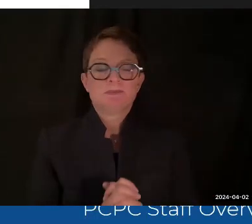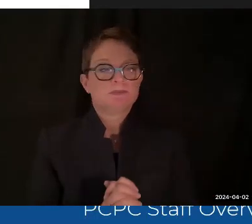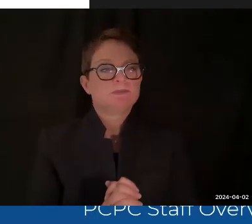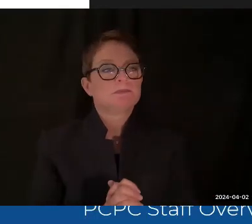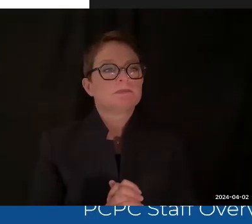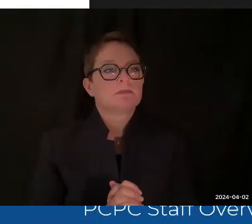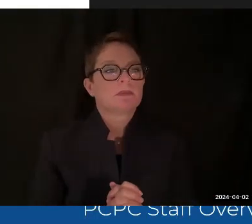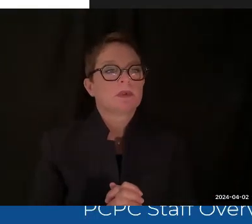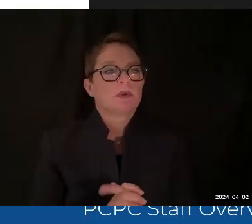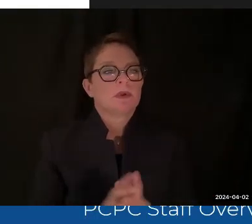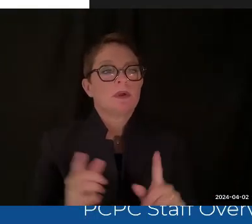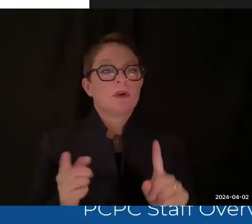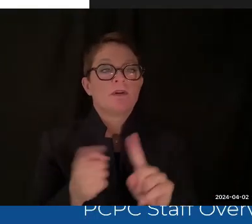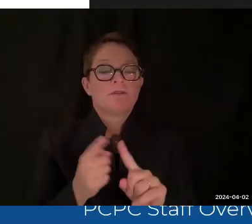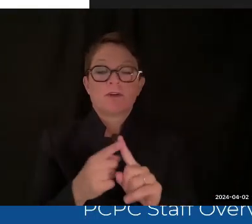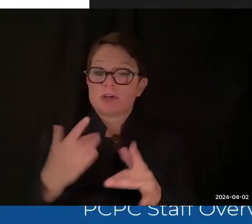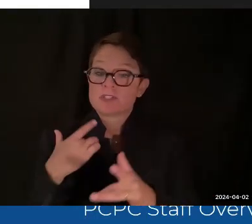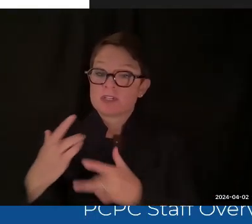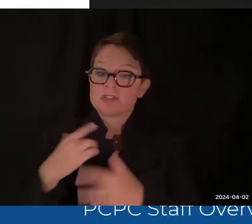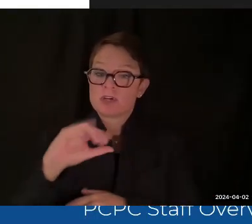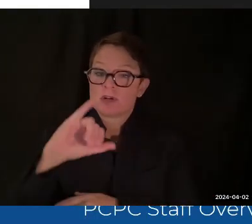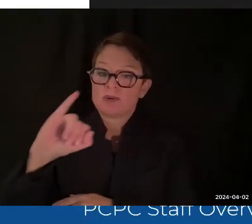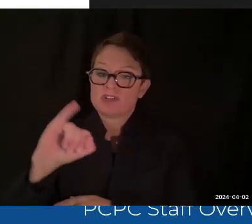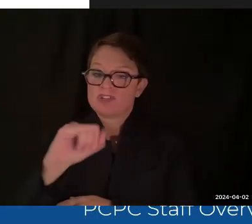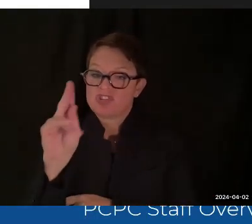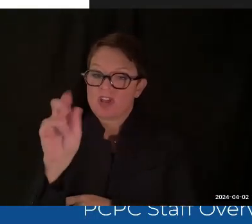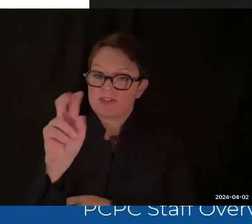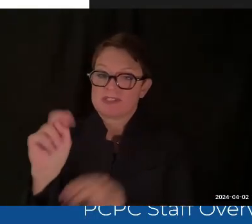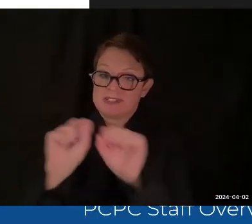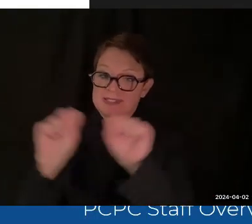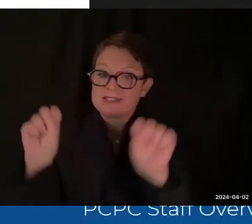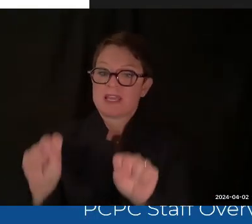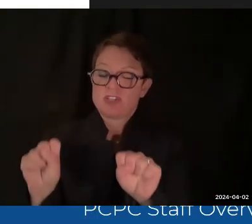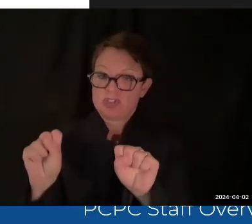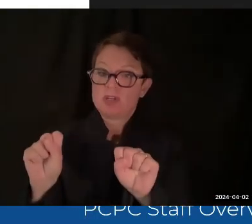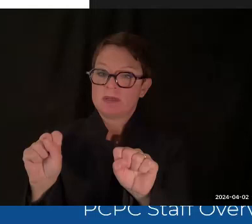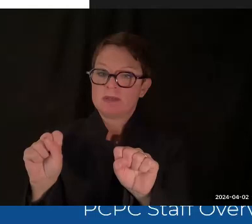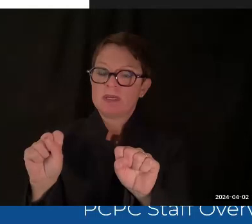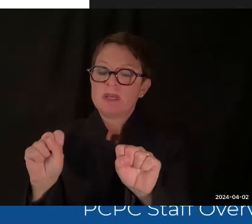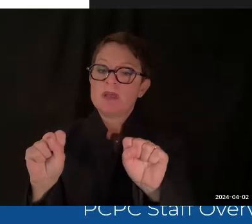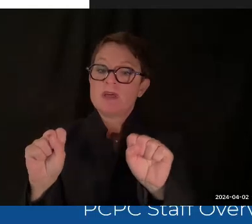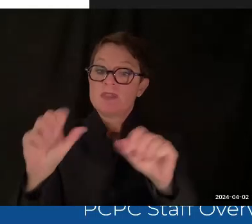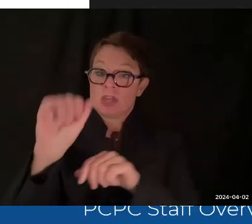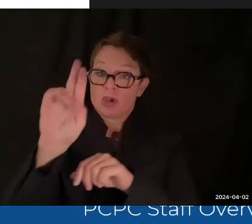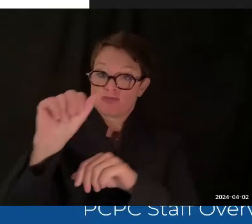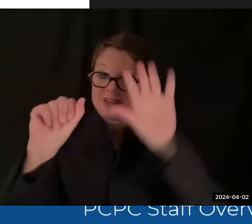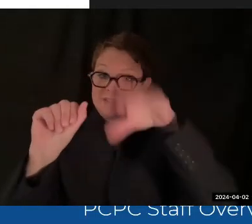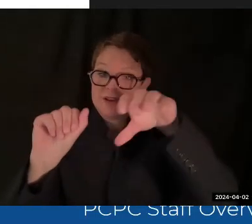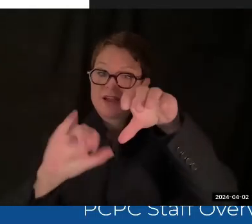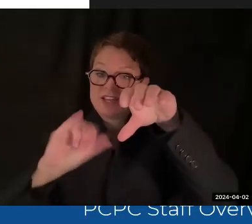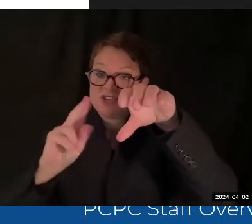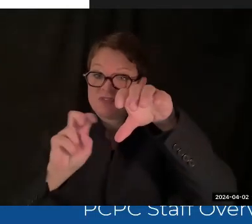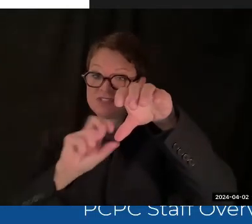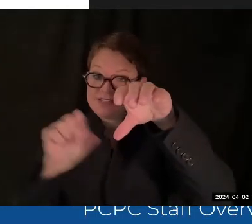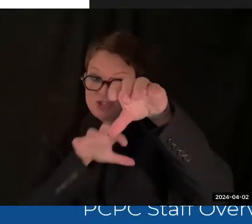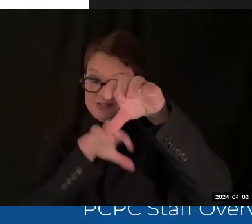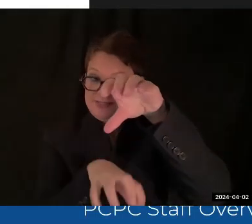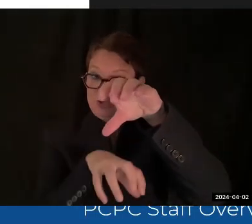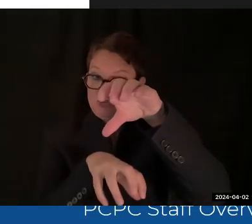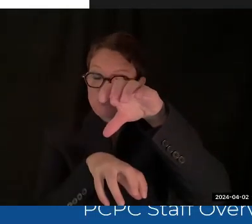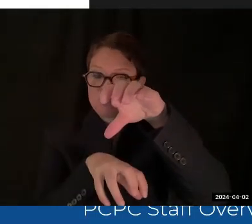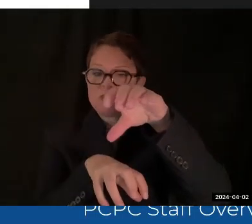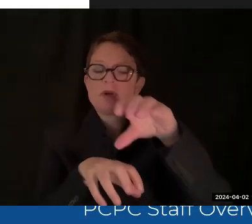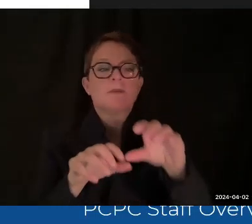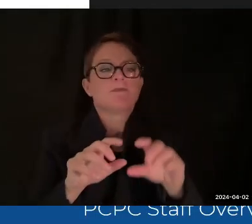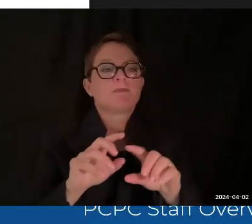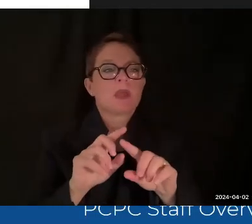The first area of concern was over Jefferson Station, which sits below the proposed arena site. The CDR committee noted that